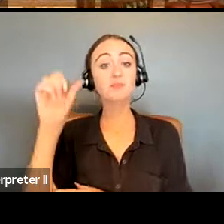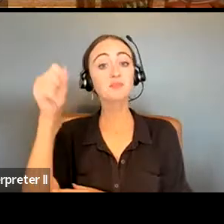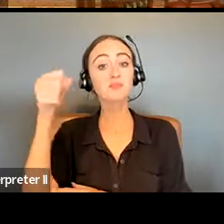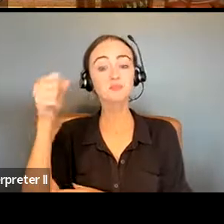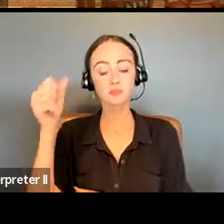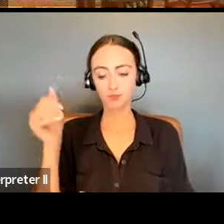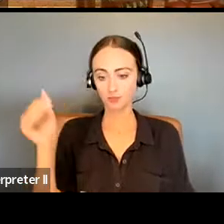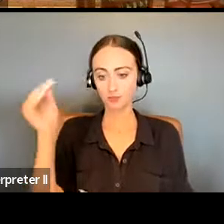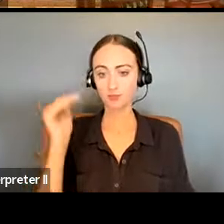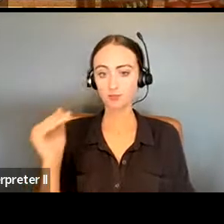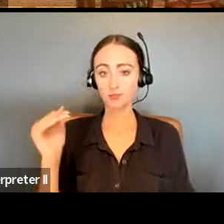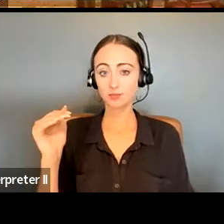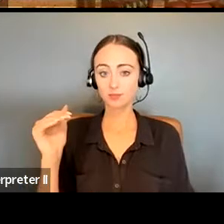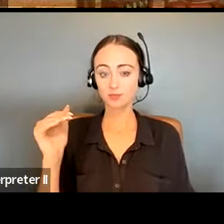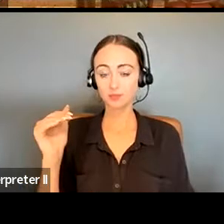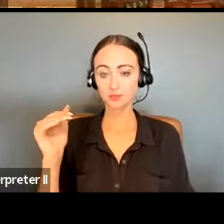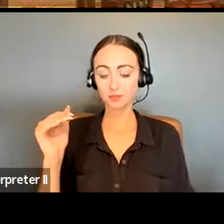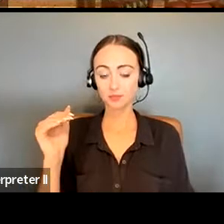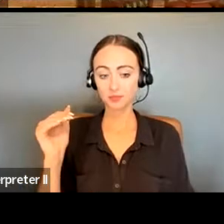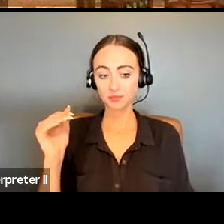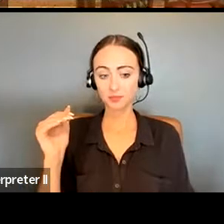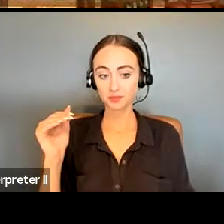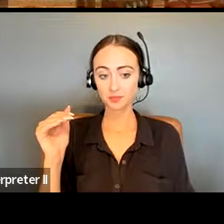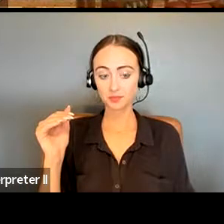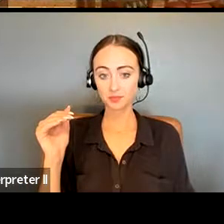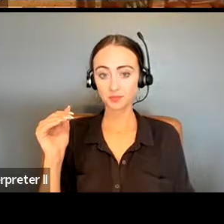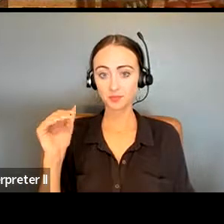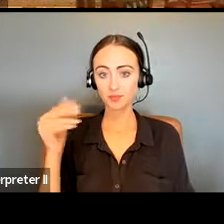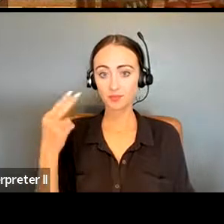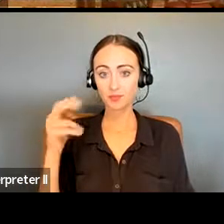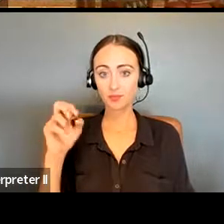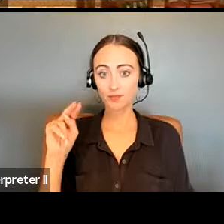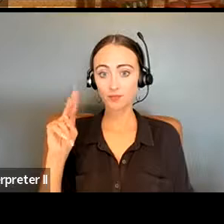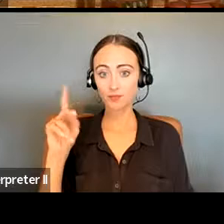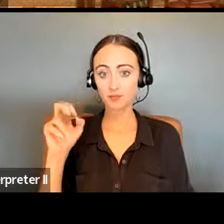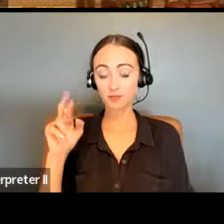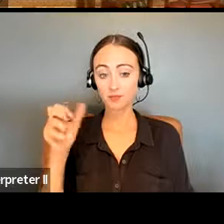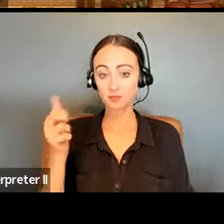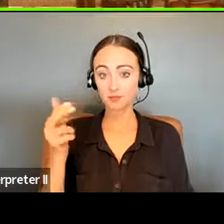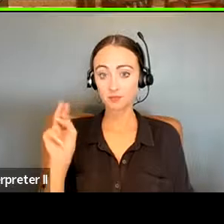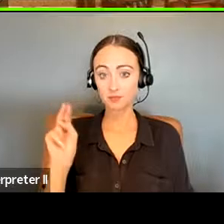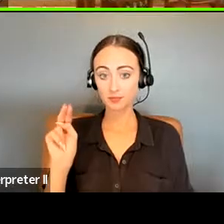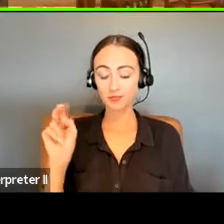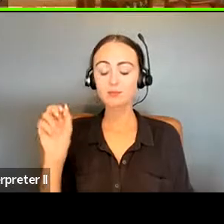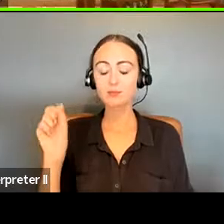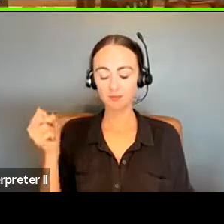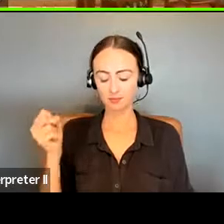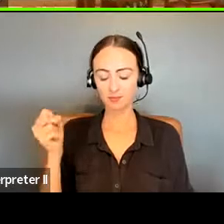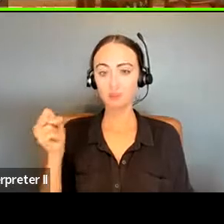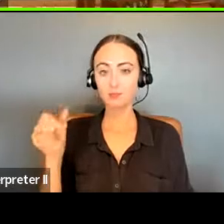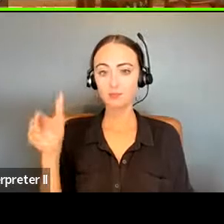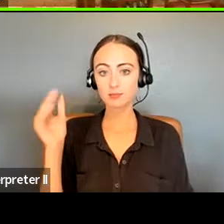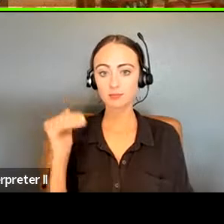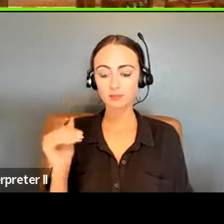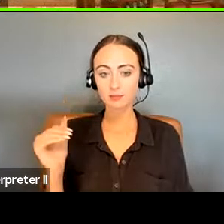Yes. Councilmember Gray votes yes. Councilmember Henderson. Yes. Councilmember Henderson votes yes.